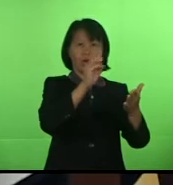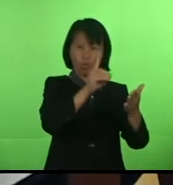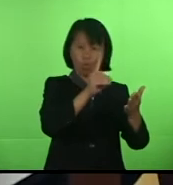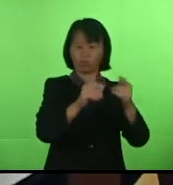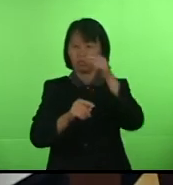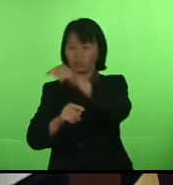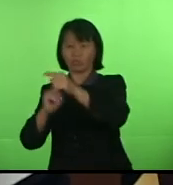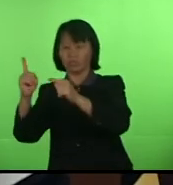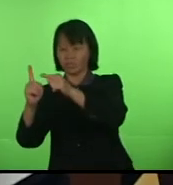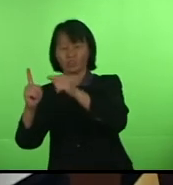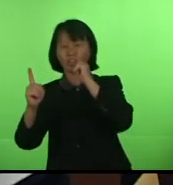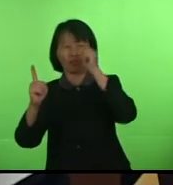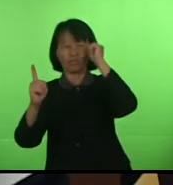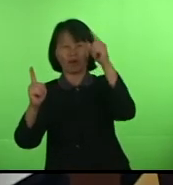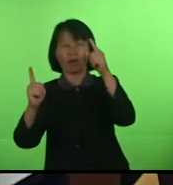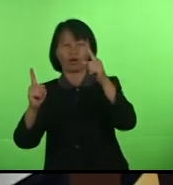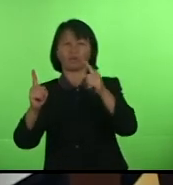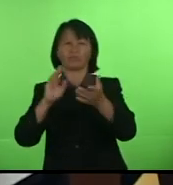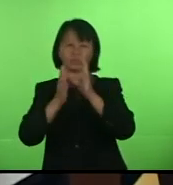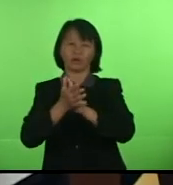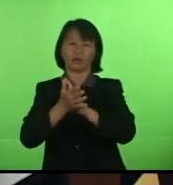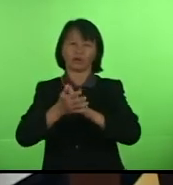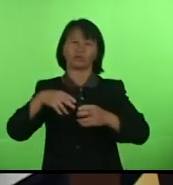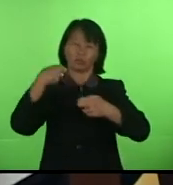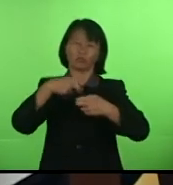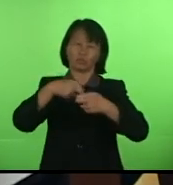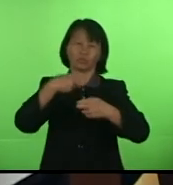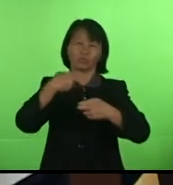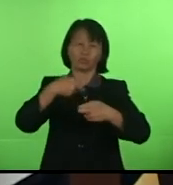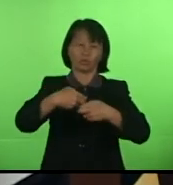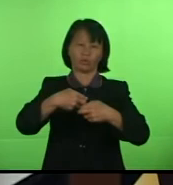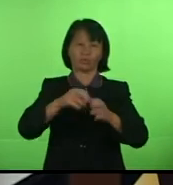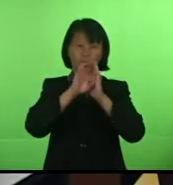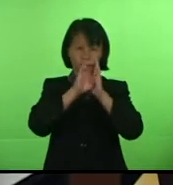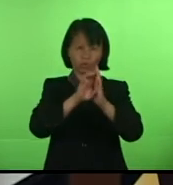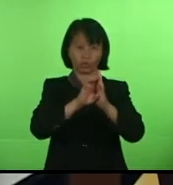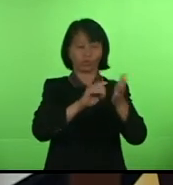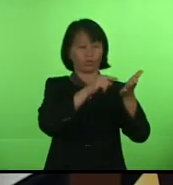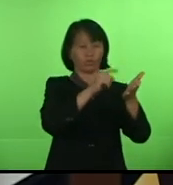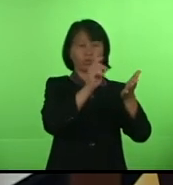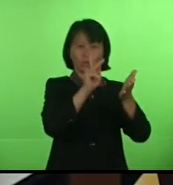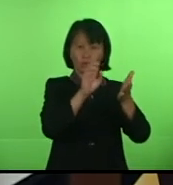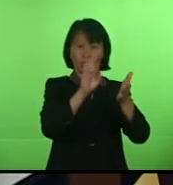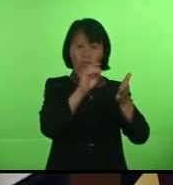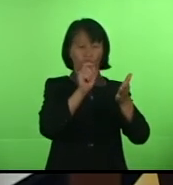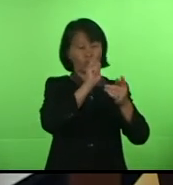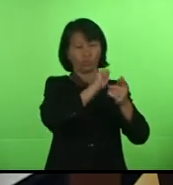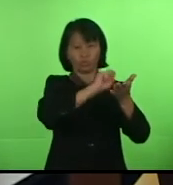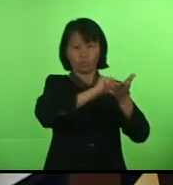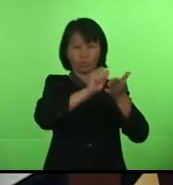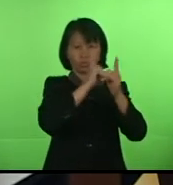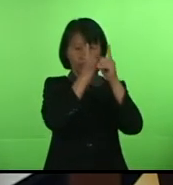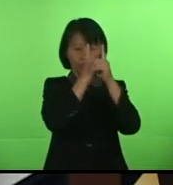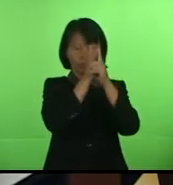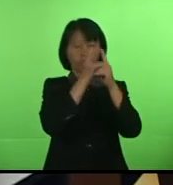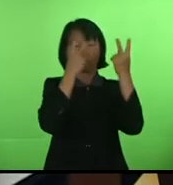little bit more complex. For example, if the writer is using Arabic symbols to write, whereby the